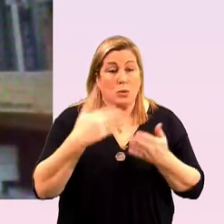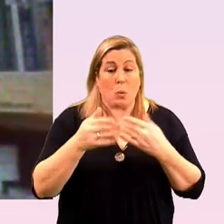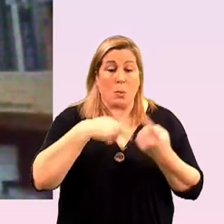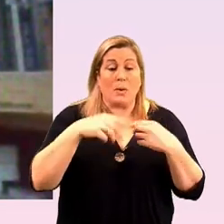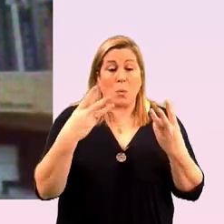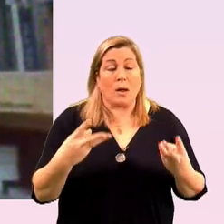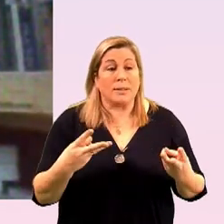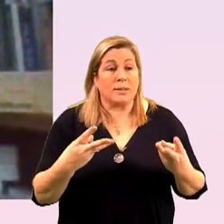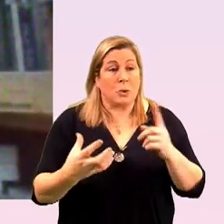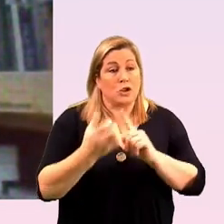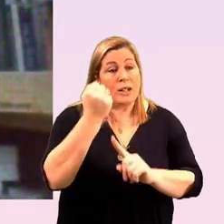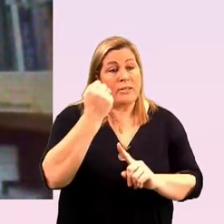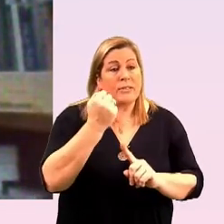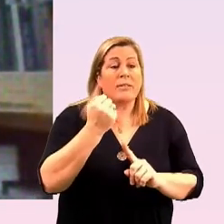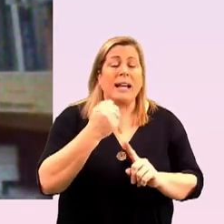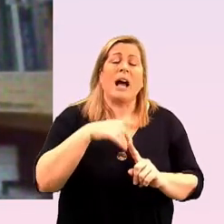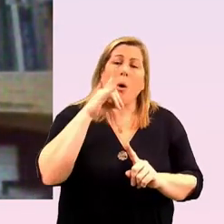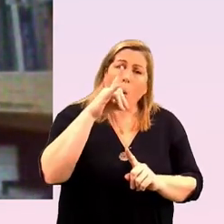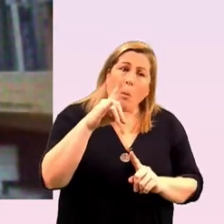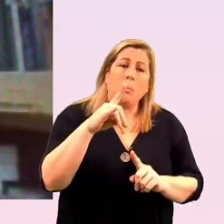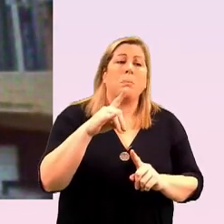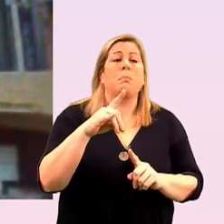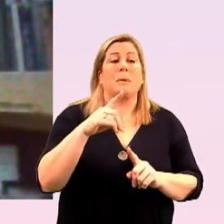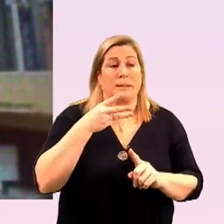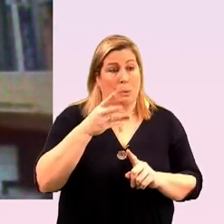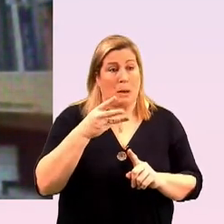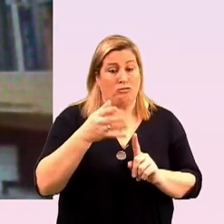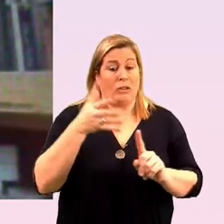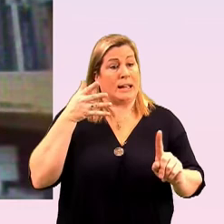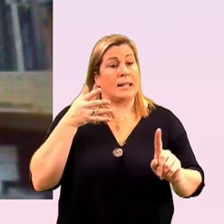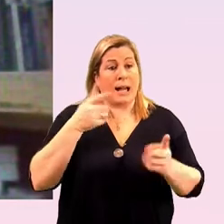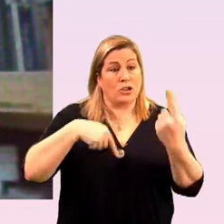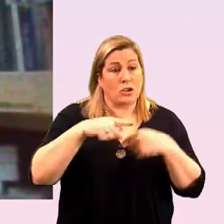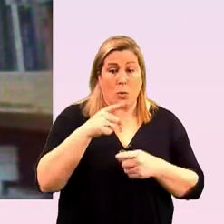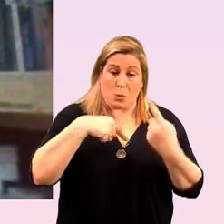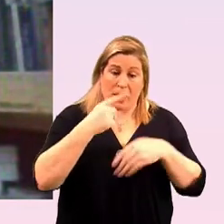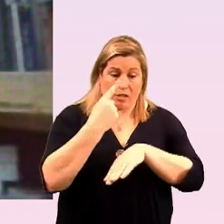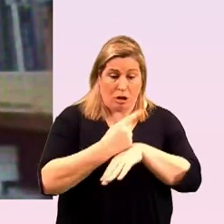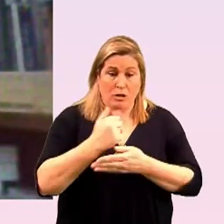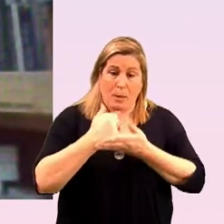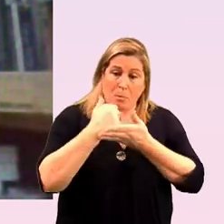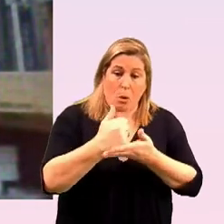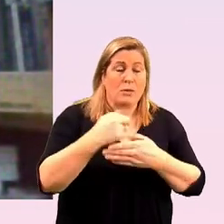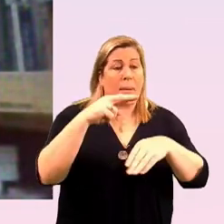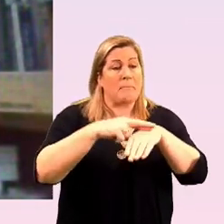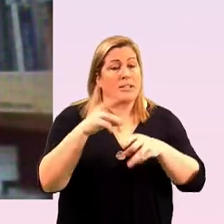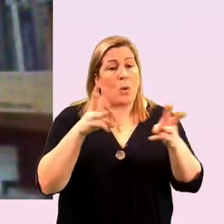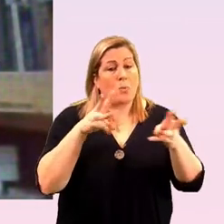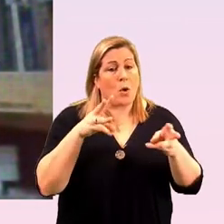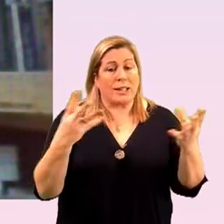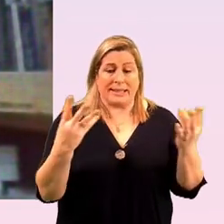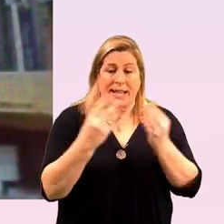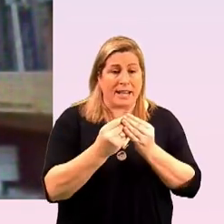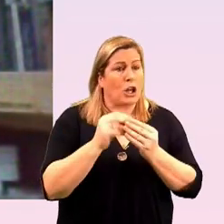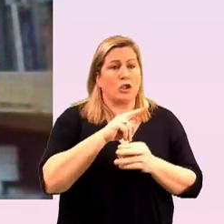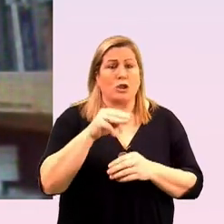The way to approach it, I think, and I hope that it's seen this way, is that we're there as a support and that we're better working together. It doesn't mean there aren't going to be rows. It